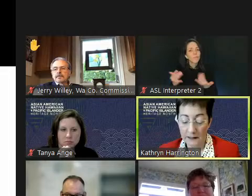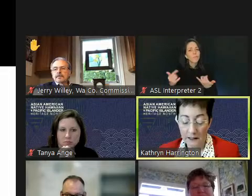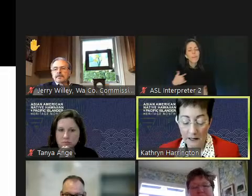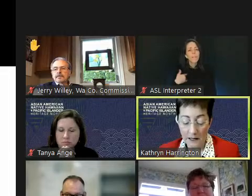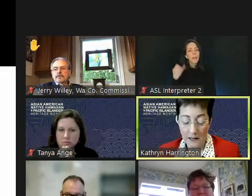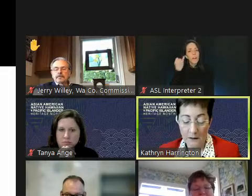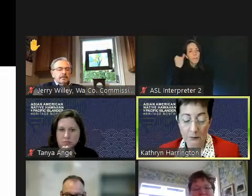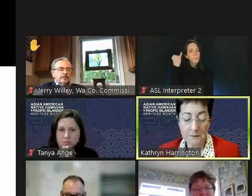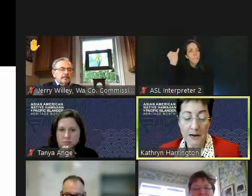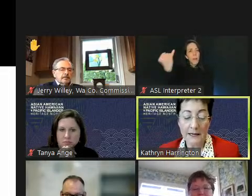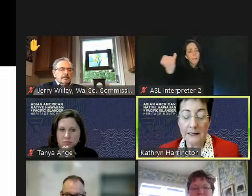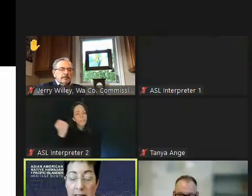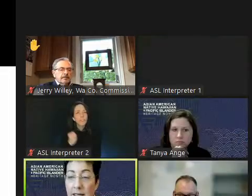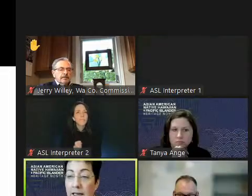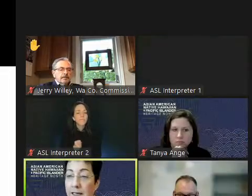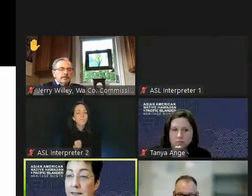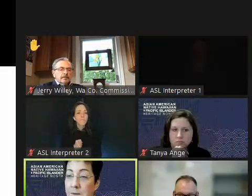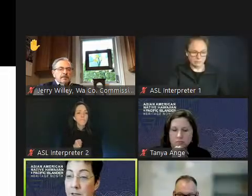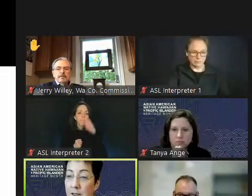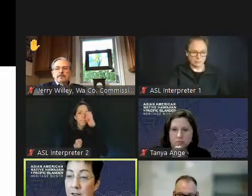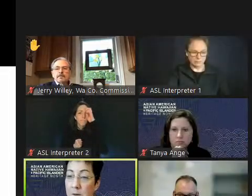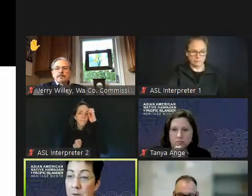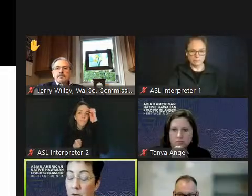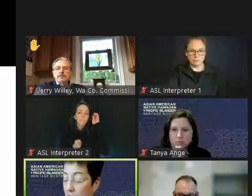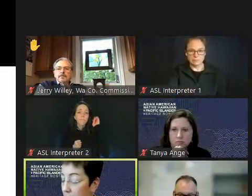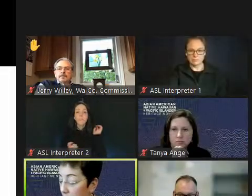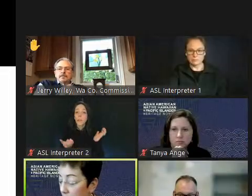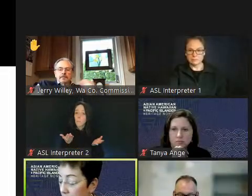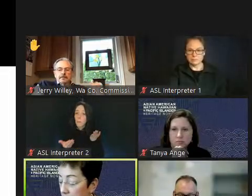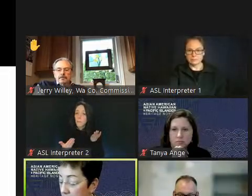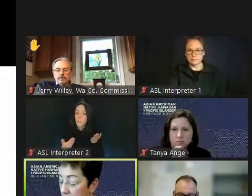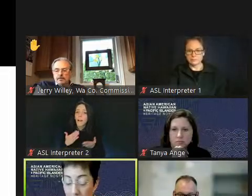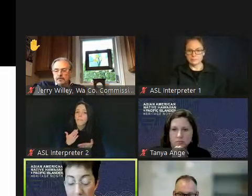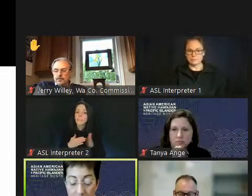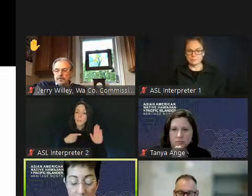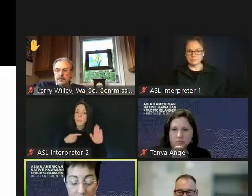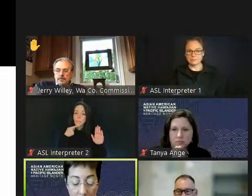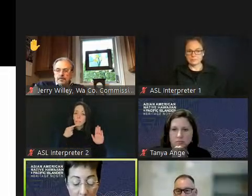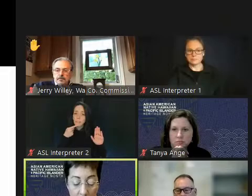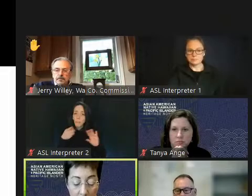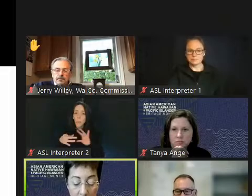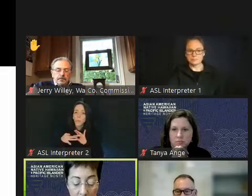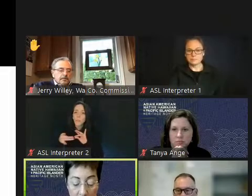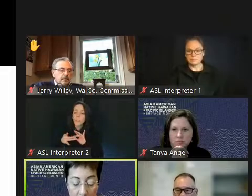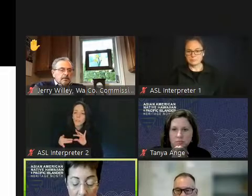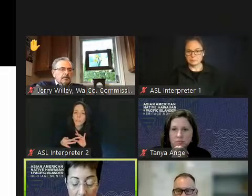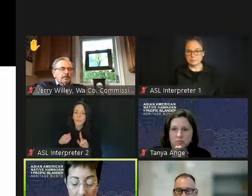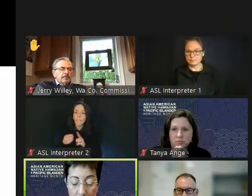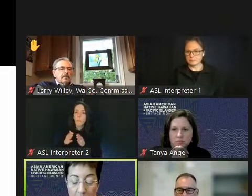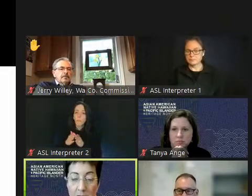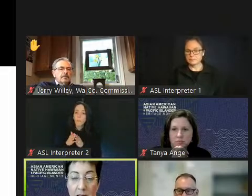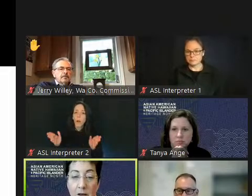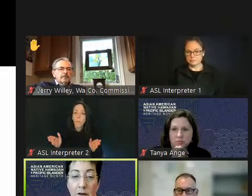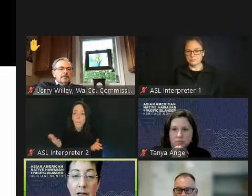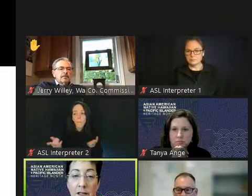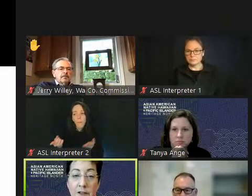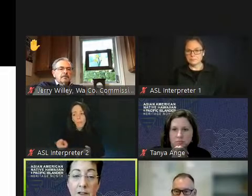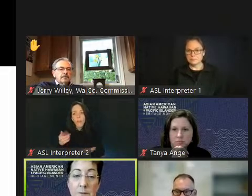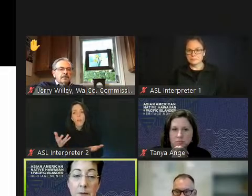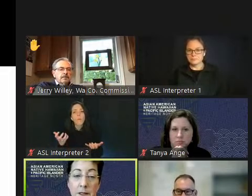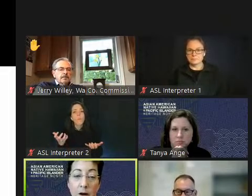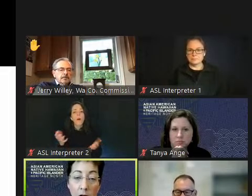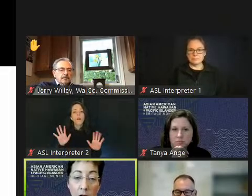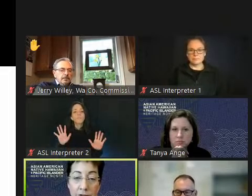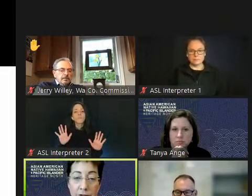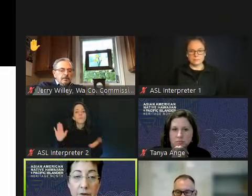that we might get some testimony about pulling back on community